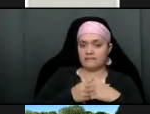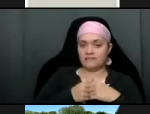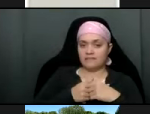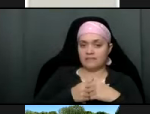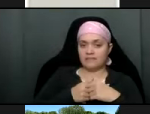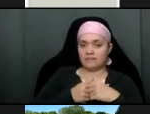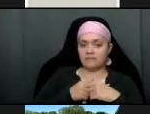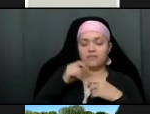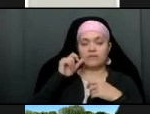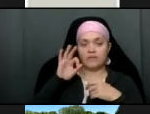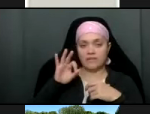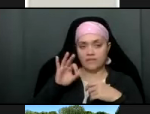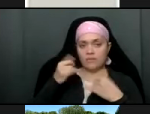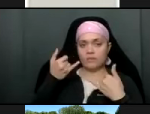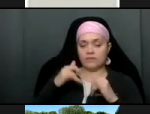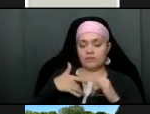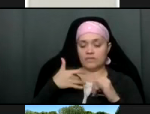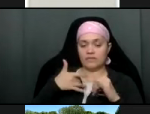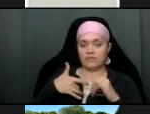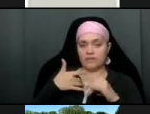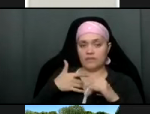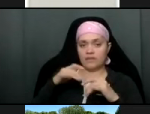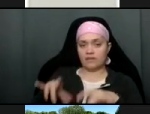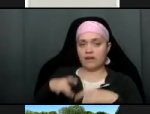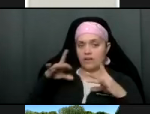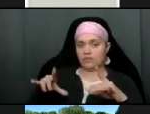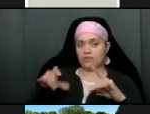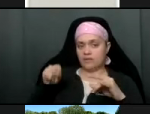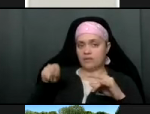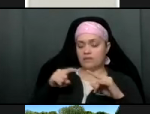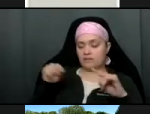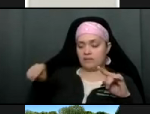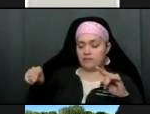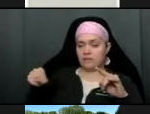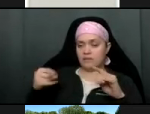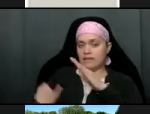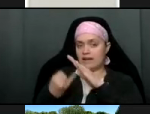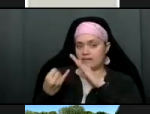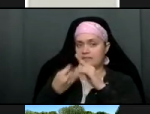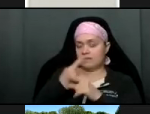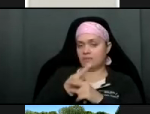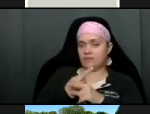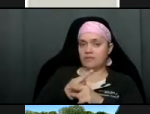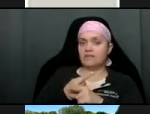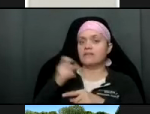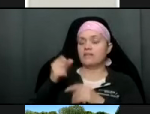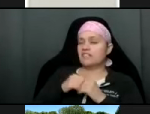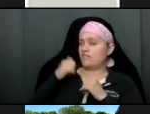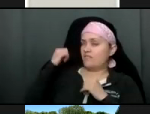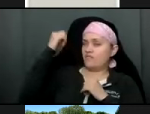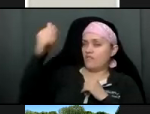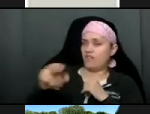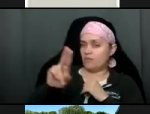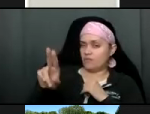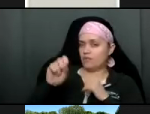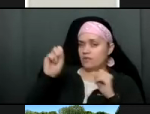Even so, you get the feeling like Australia is isolated. It certainly is far from the United